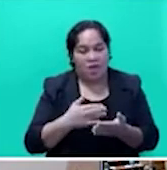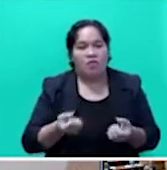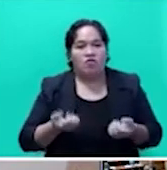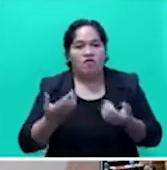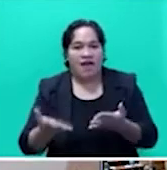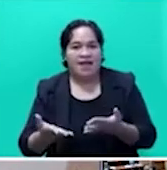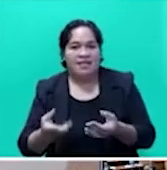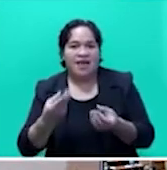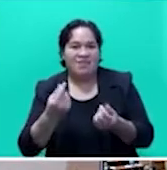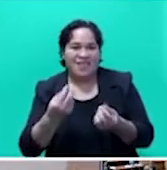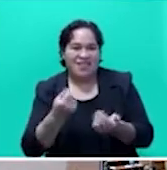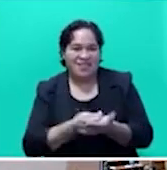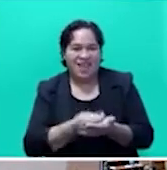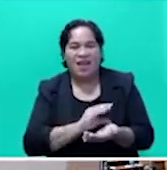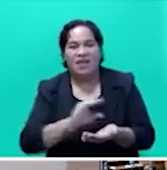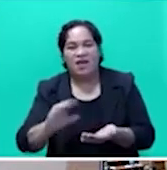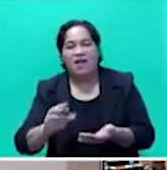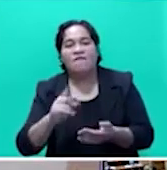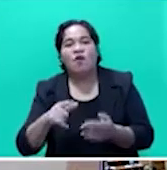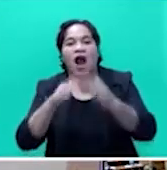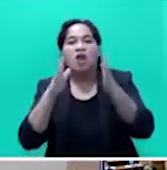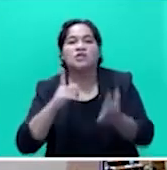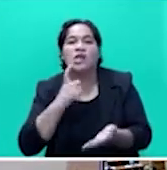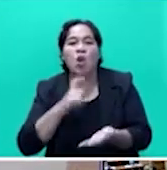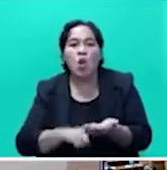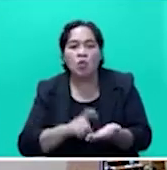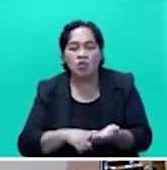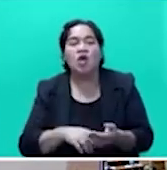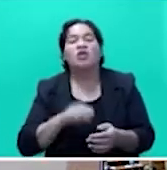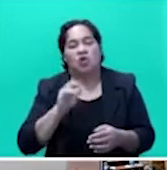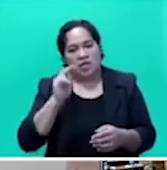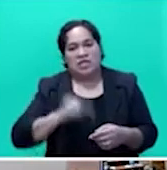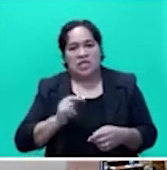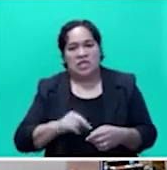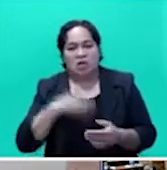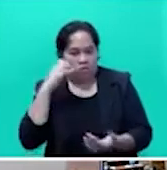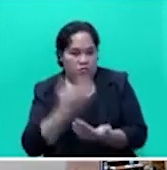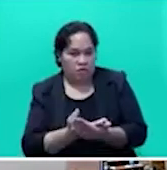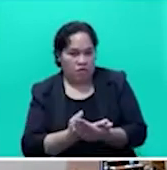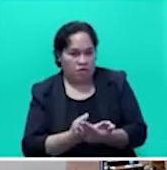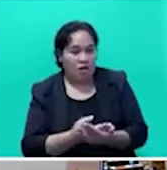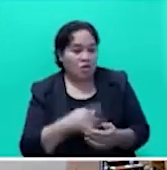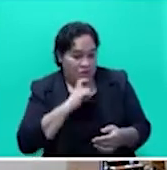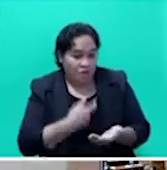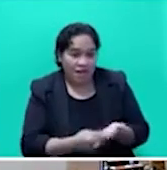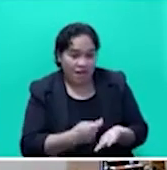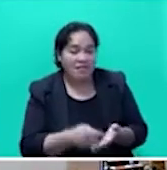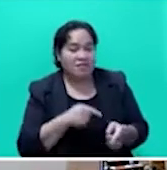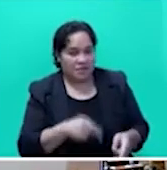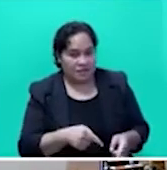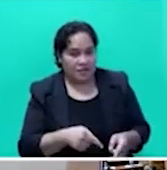terms of housing loans, and they require some form of security. And in this case, a charge may be placed on the property. Or